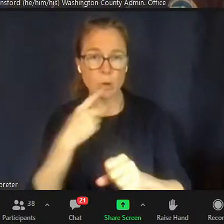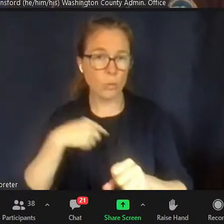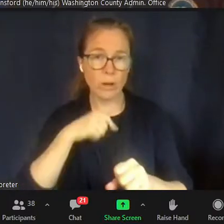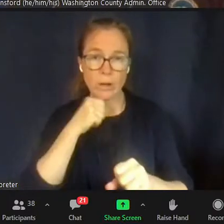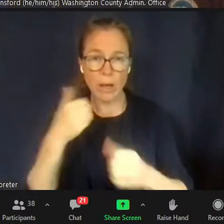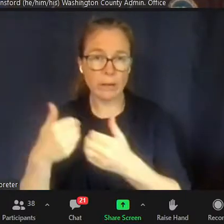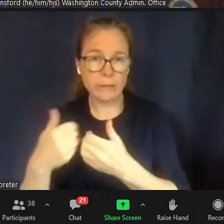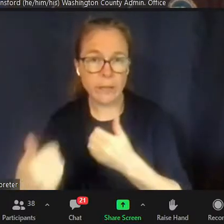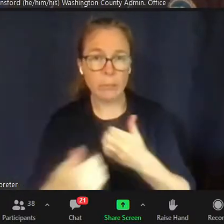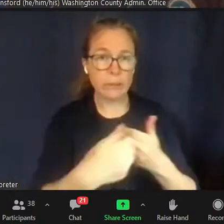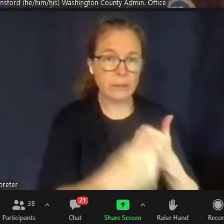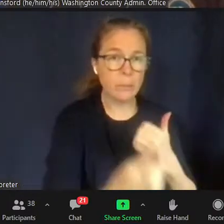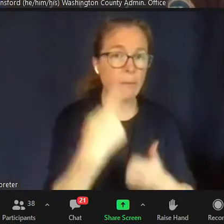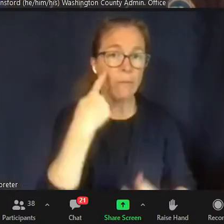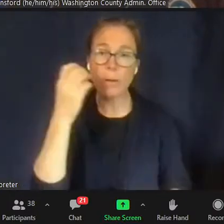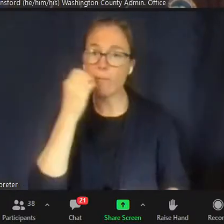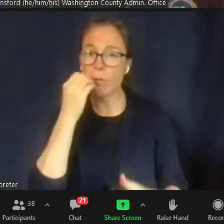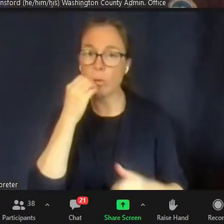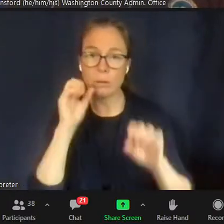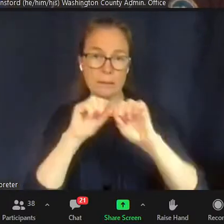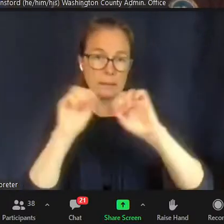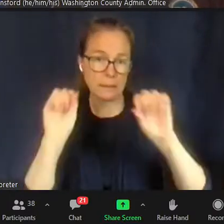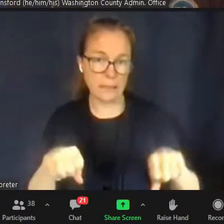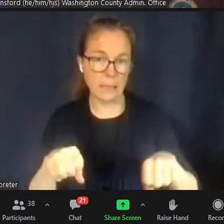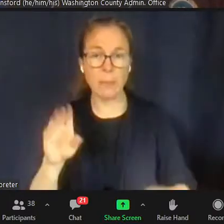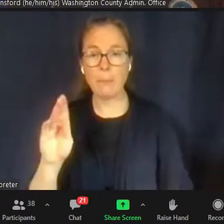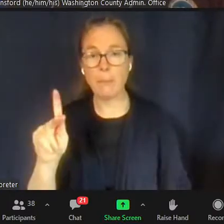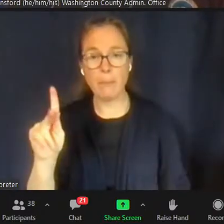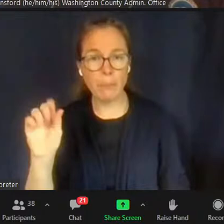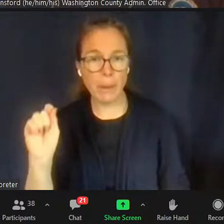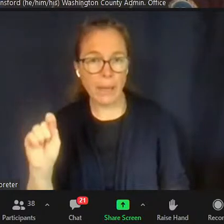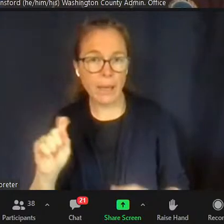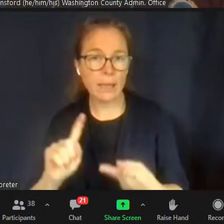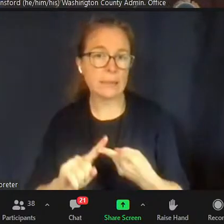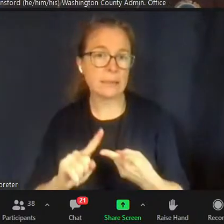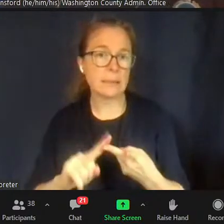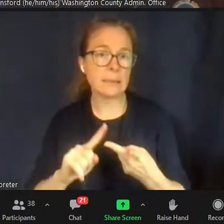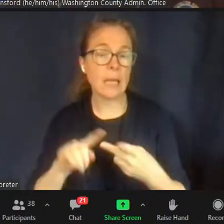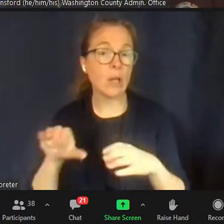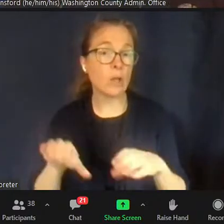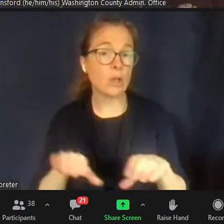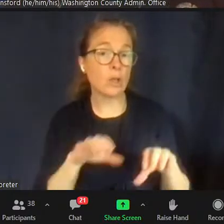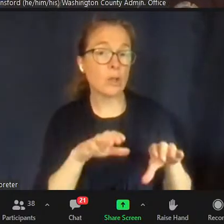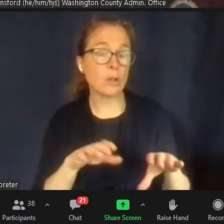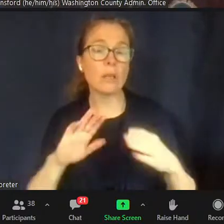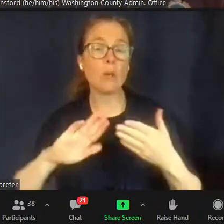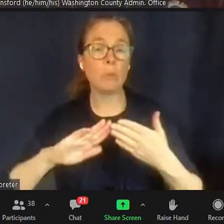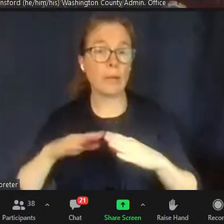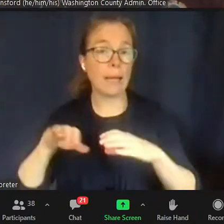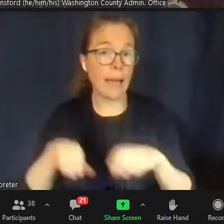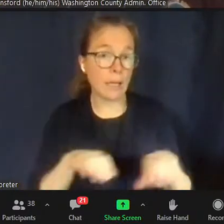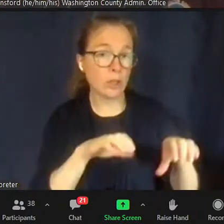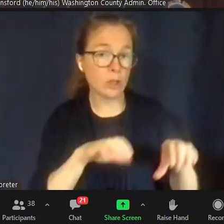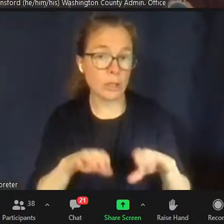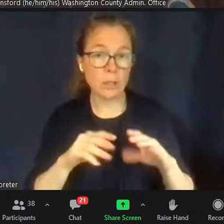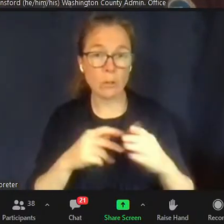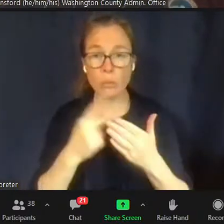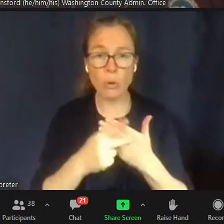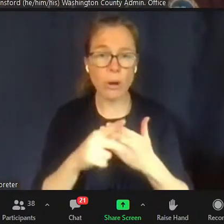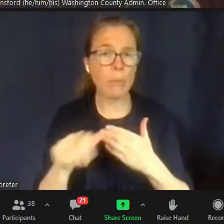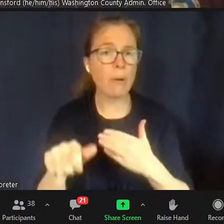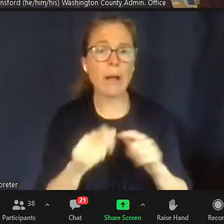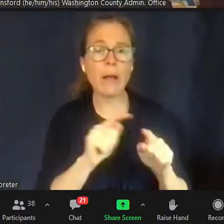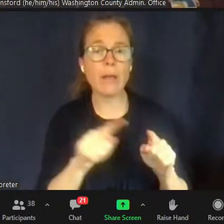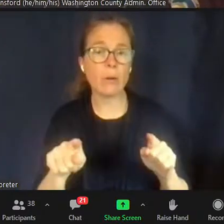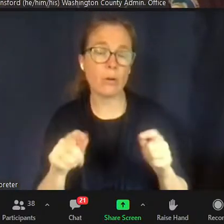the food system providers, the food banks and community action and others that are trying